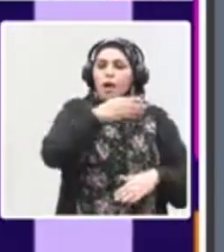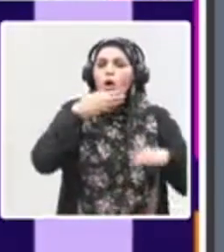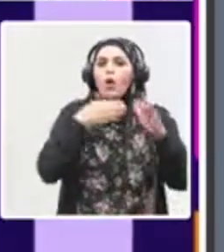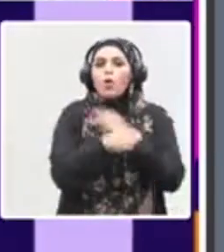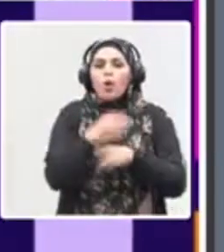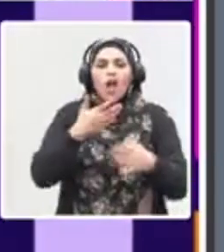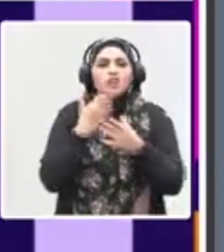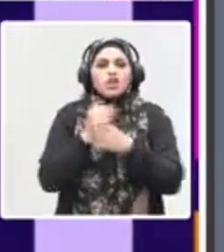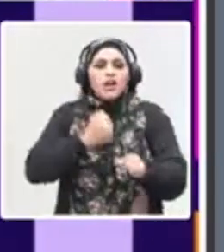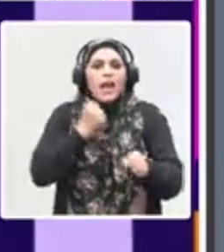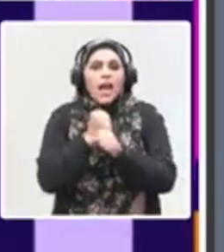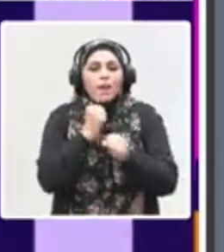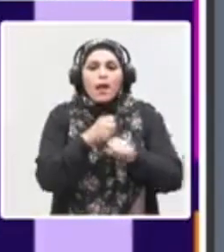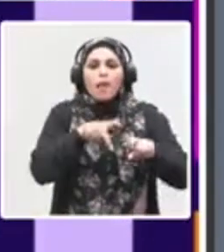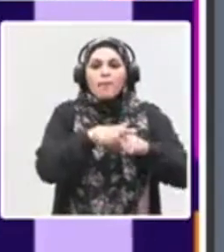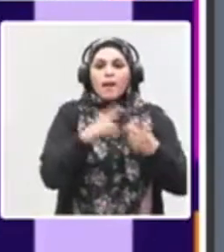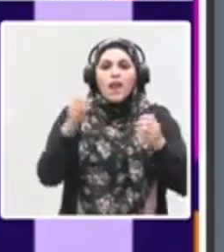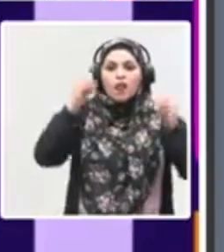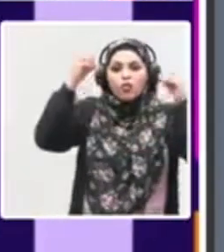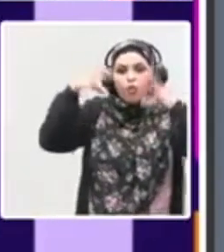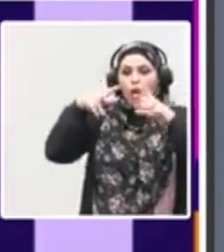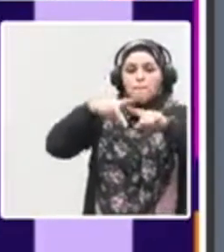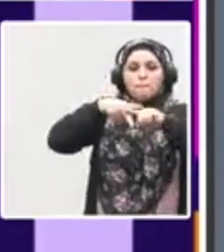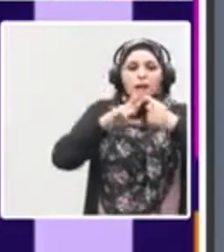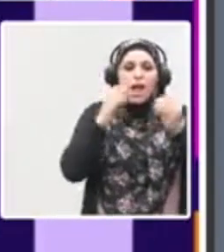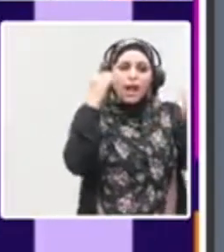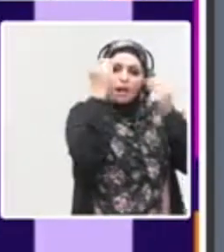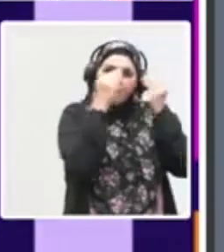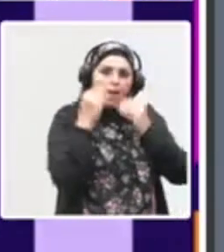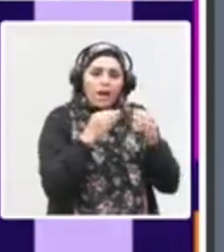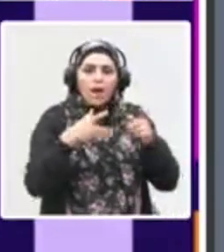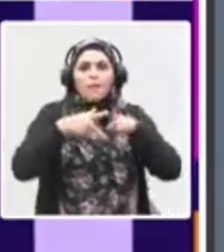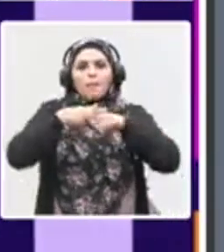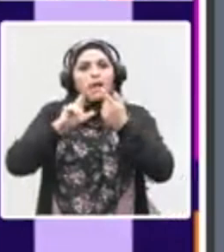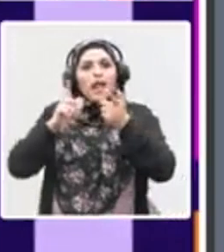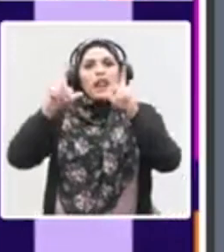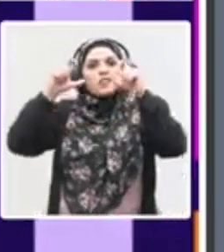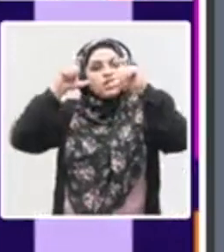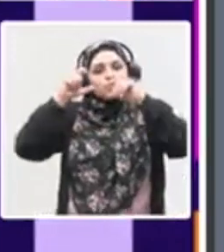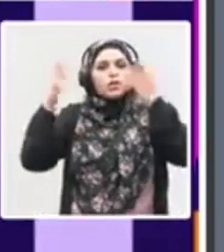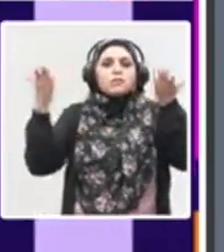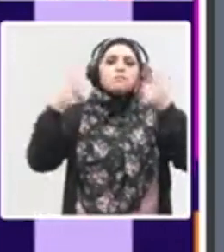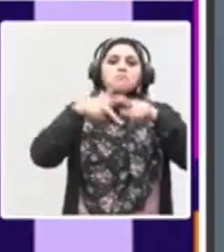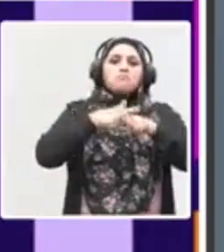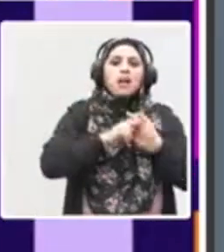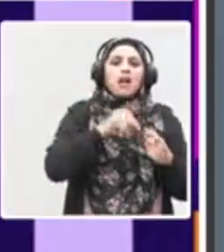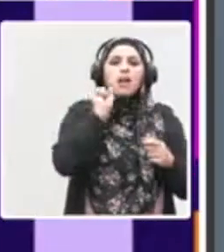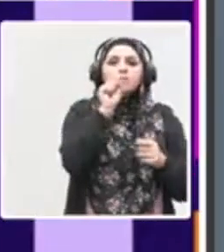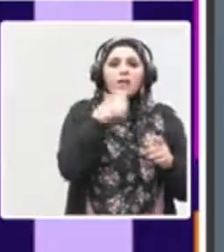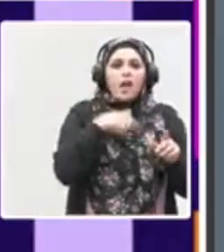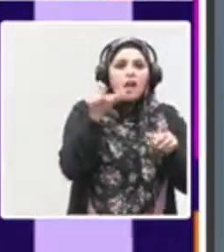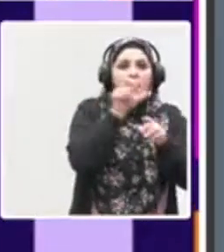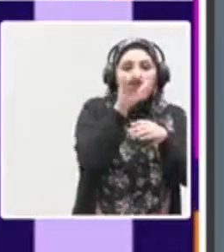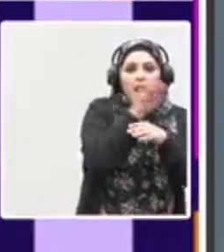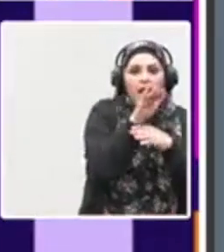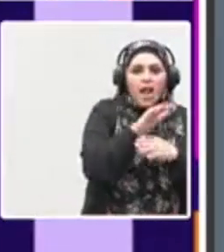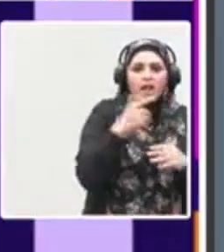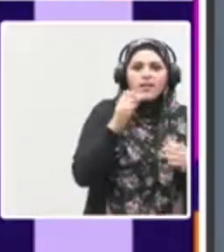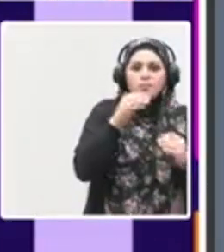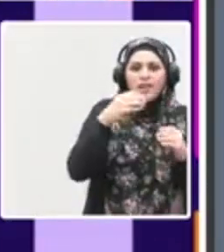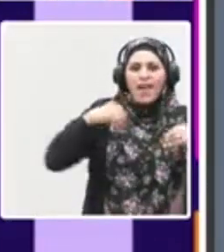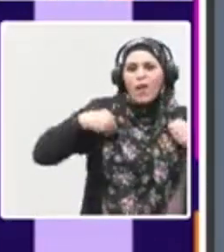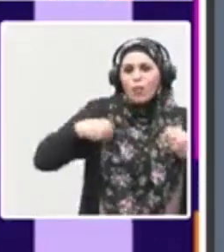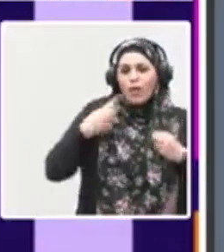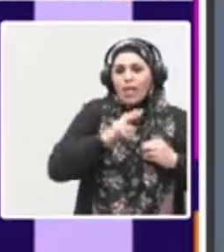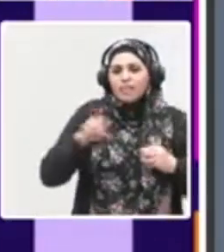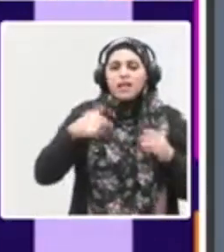and do makeup, and to train people who would not otherwise have access to this industry to get into this industry for jobs that